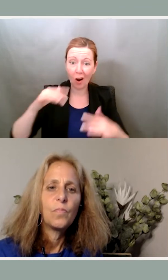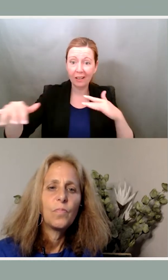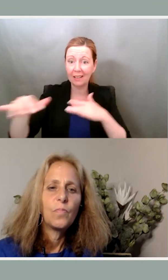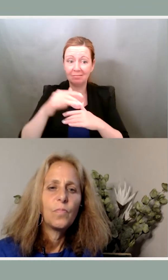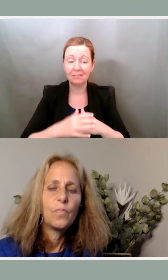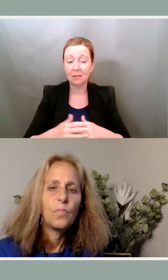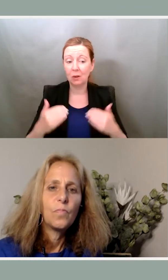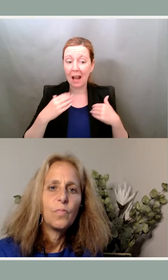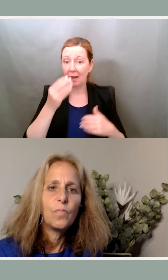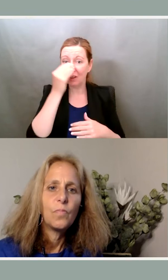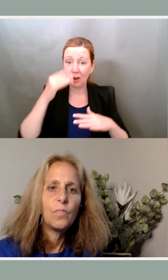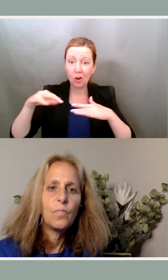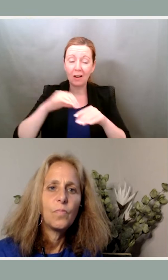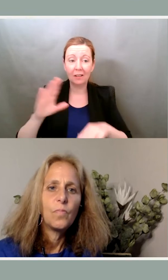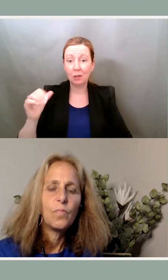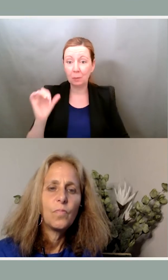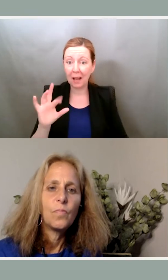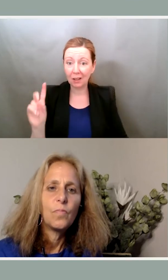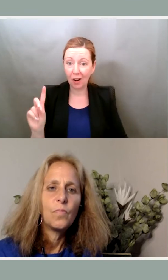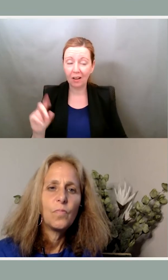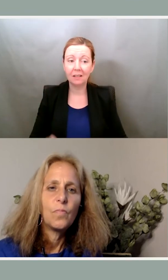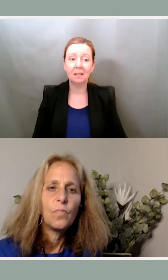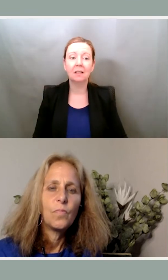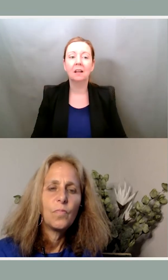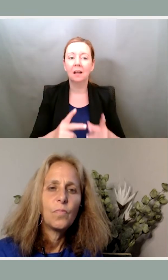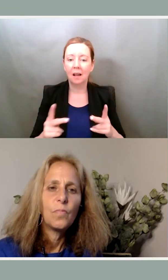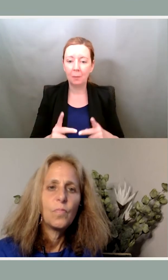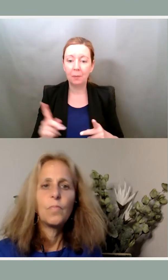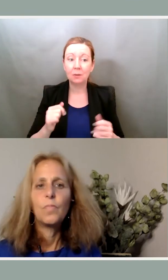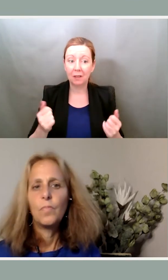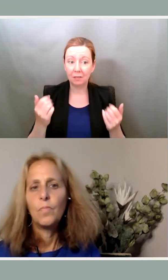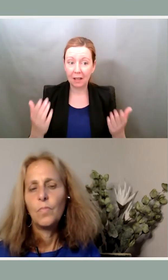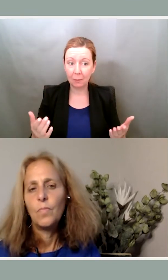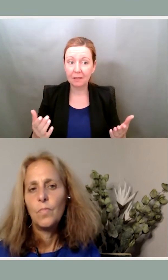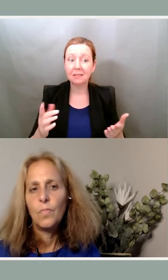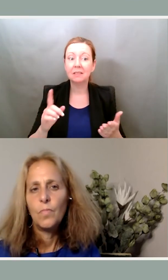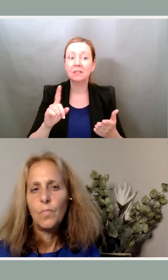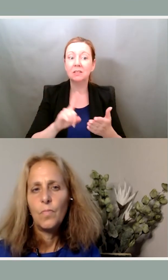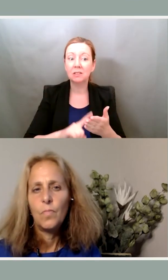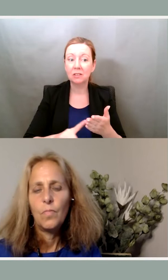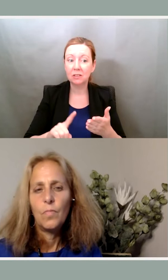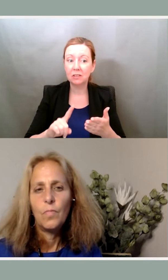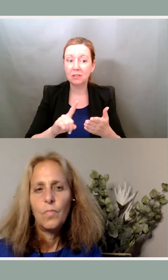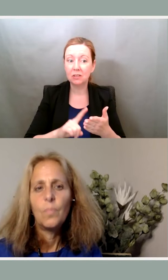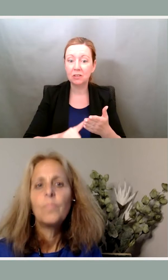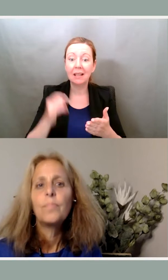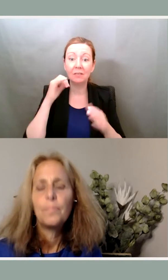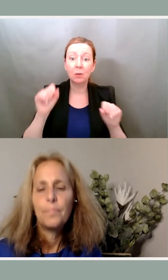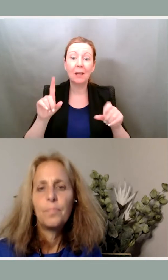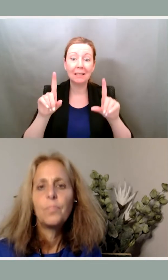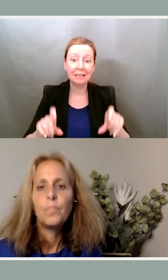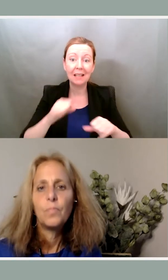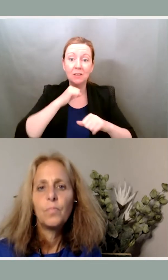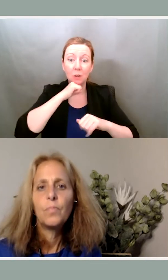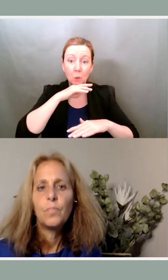one's own backyard. An actual place where I would recommend it is checking if one can test the soil. Because, I